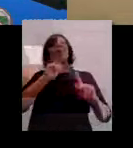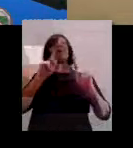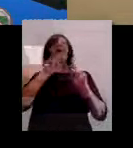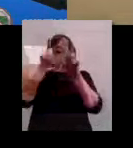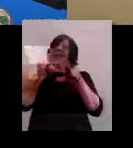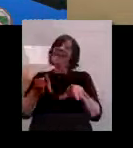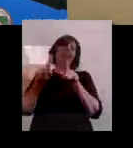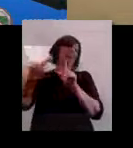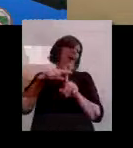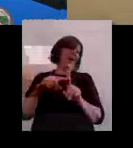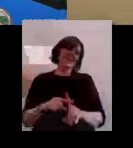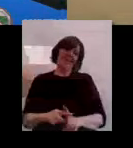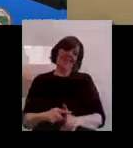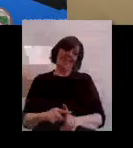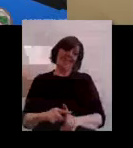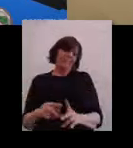the